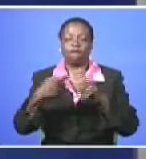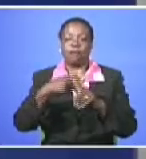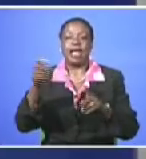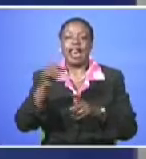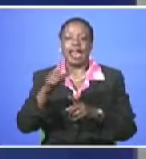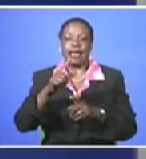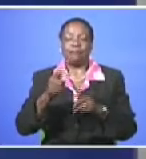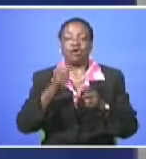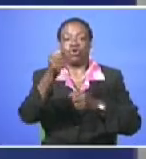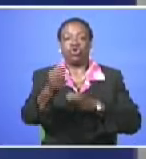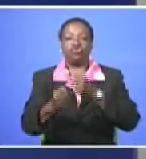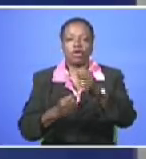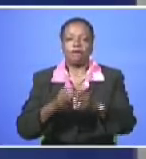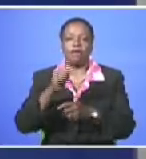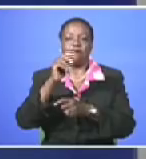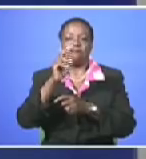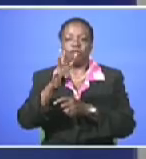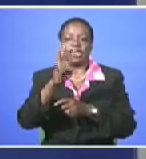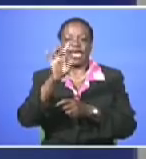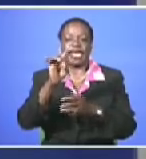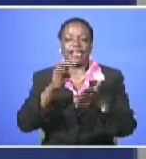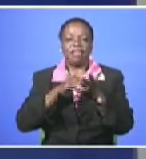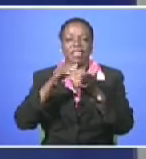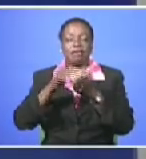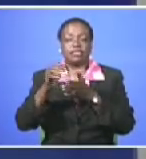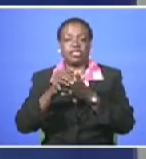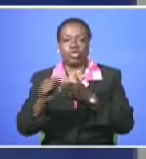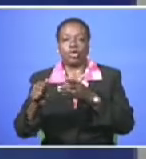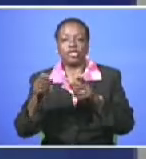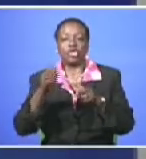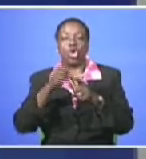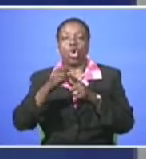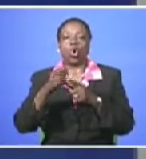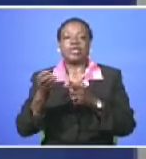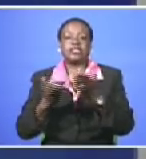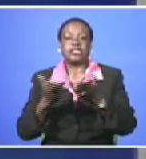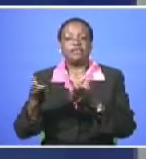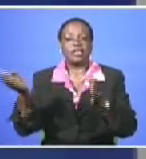of some $48,000 or serve an additional 9 months in prison.